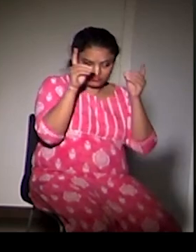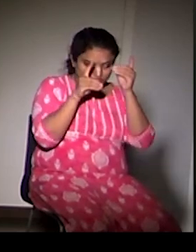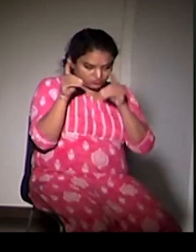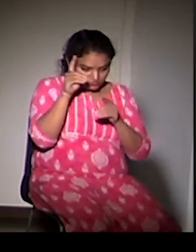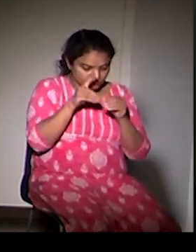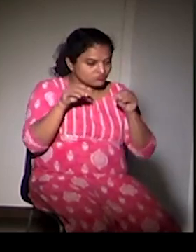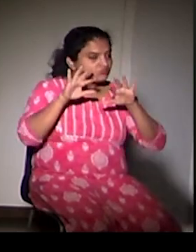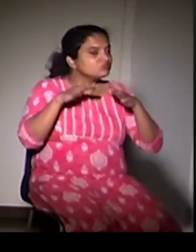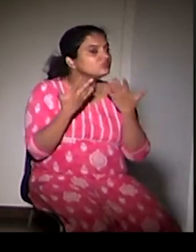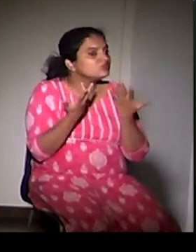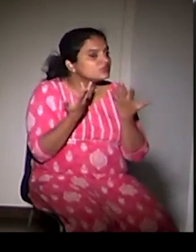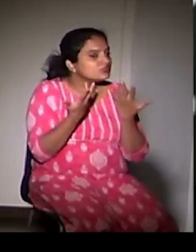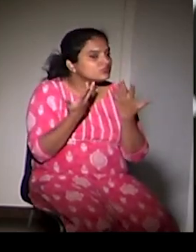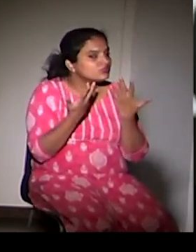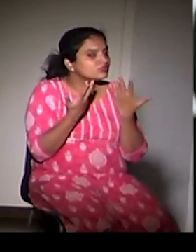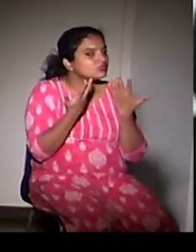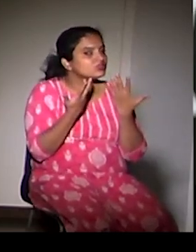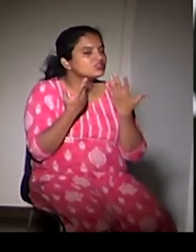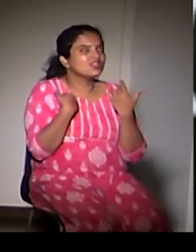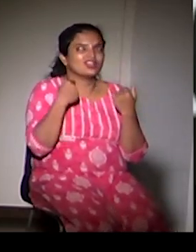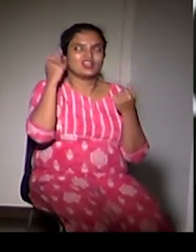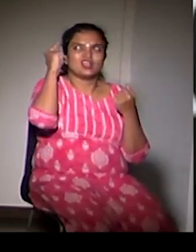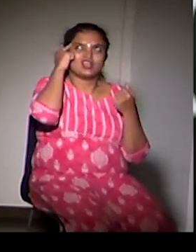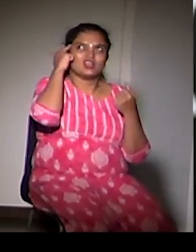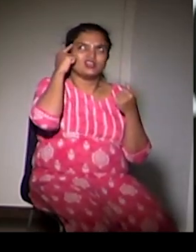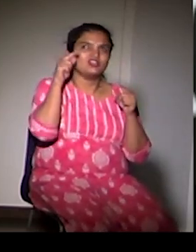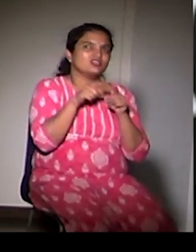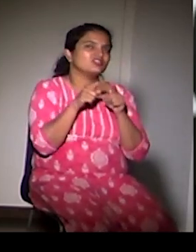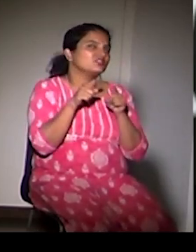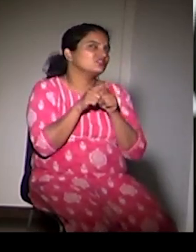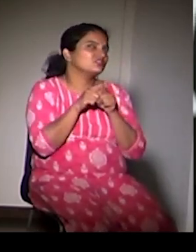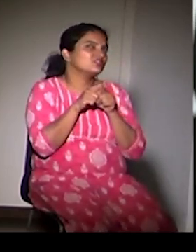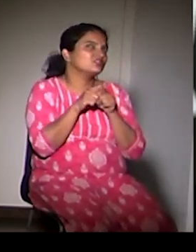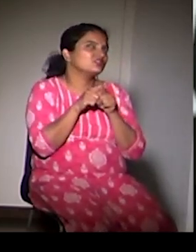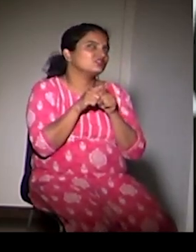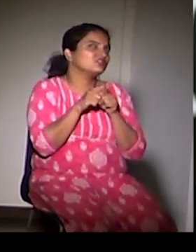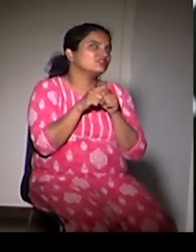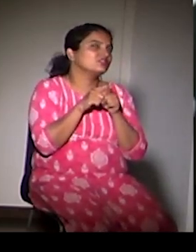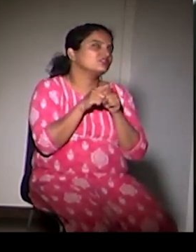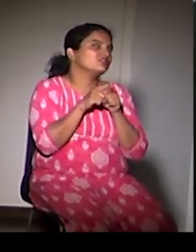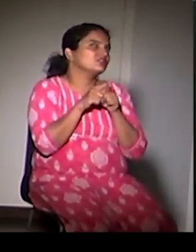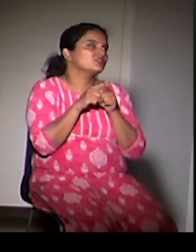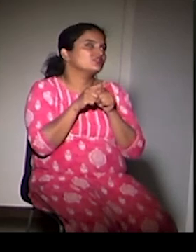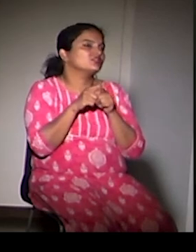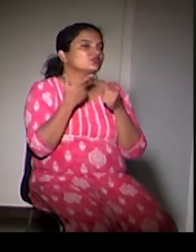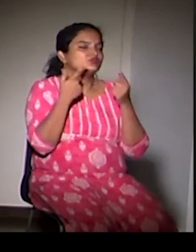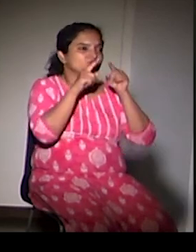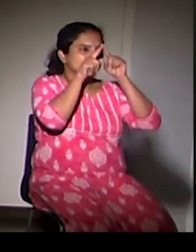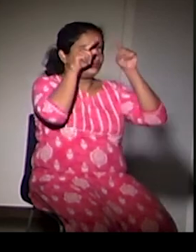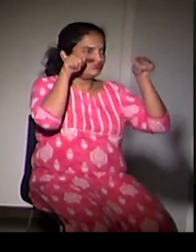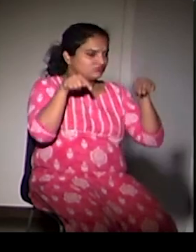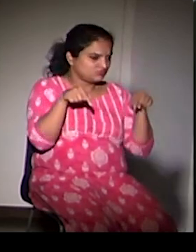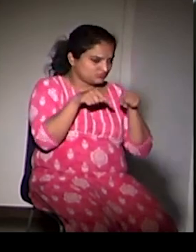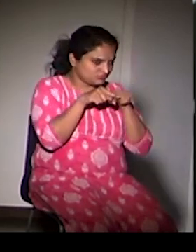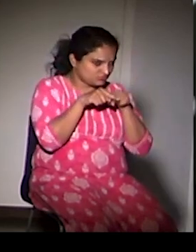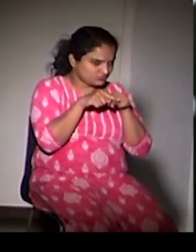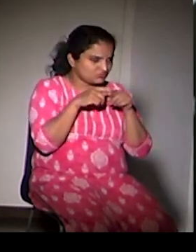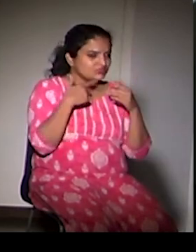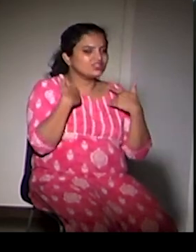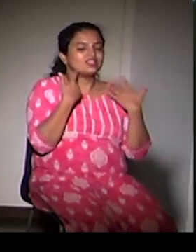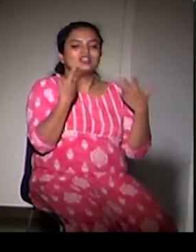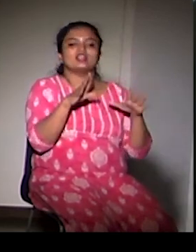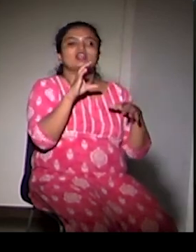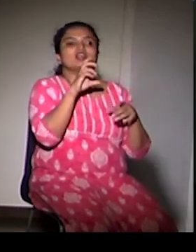Indian subcontinent? I think most of us think of a square glazed ceramic